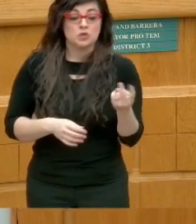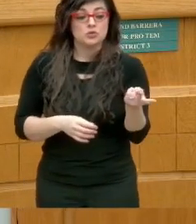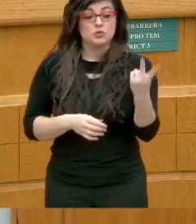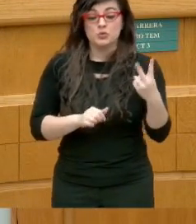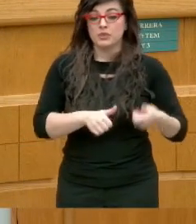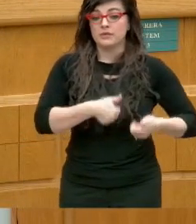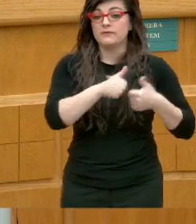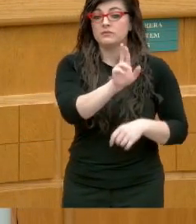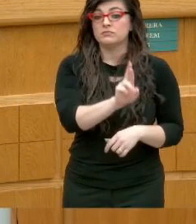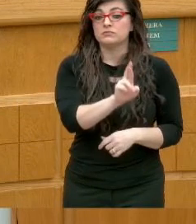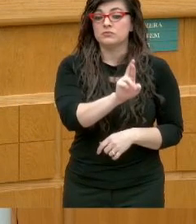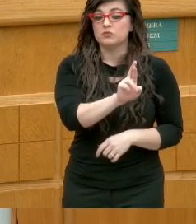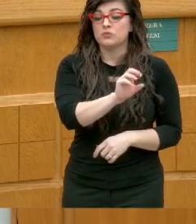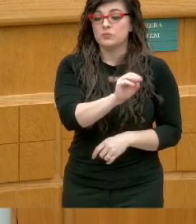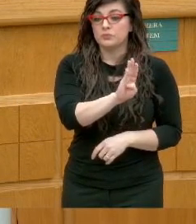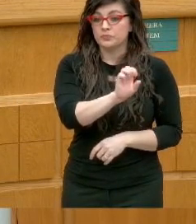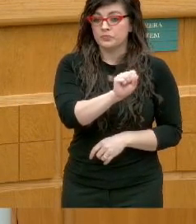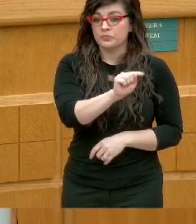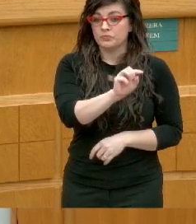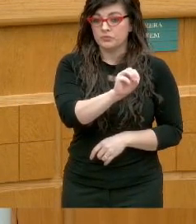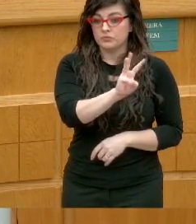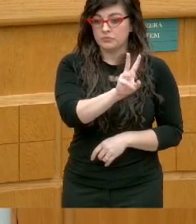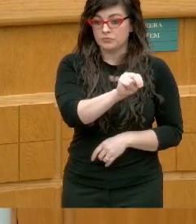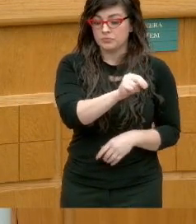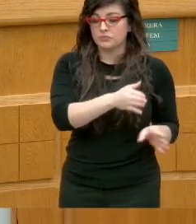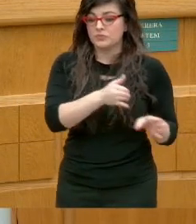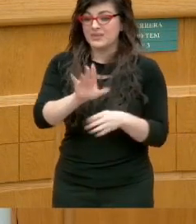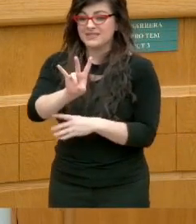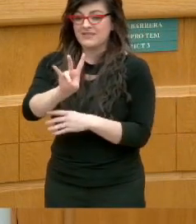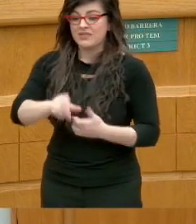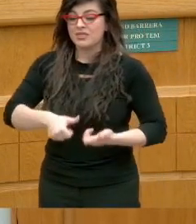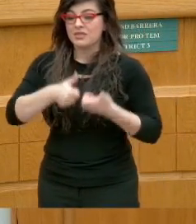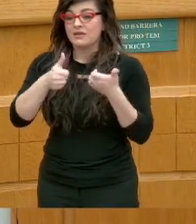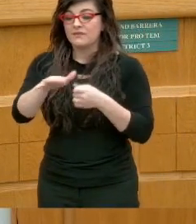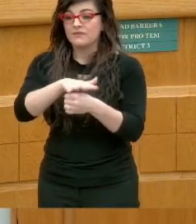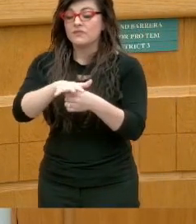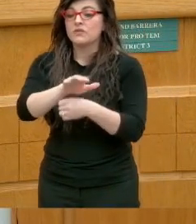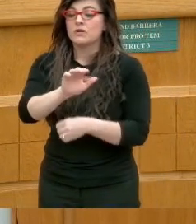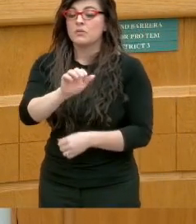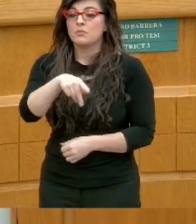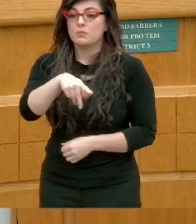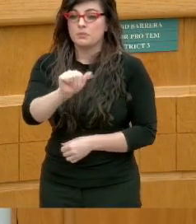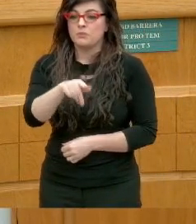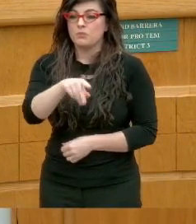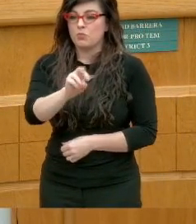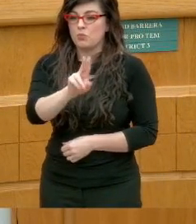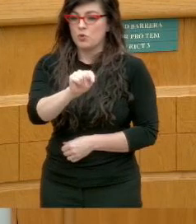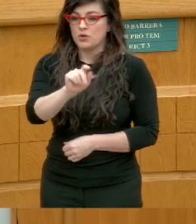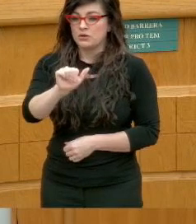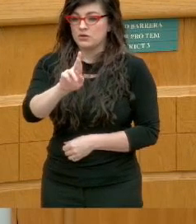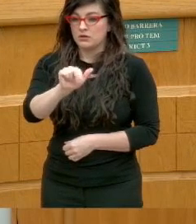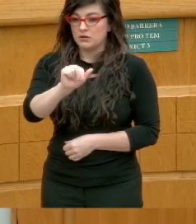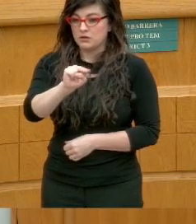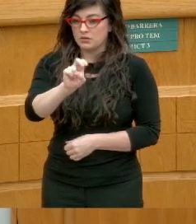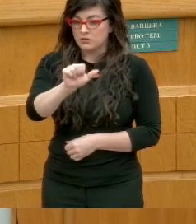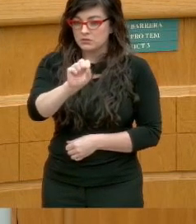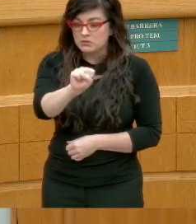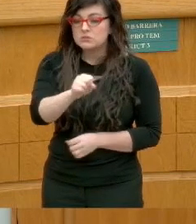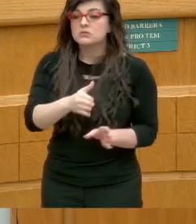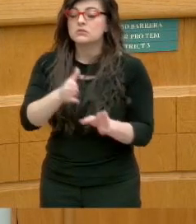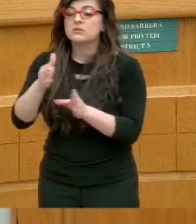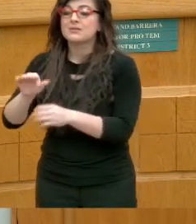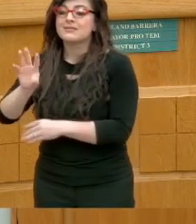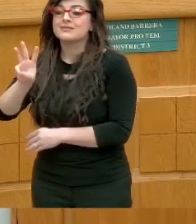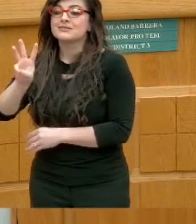within Robstown. 7 have been within Port Aransas. And then the remainder, 6, are within